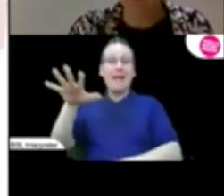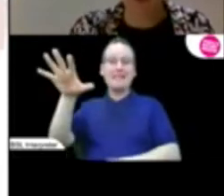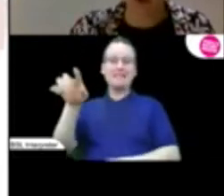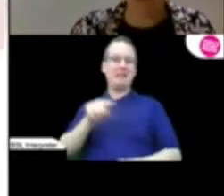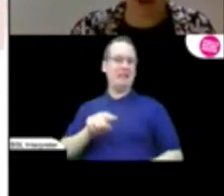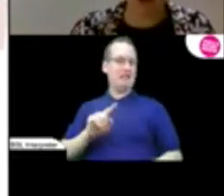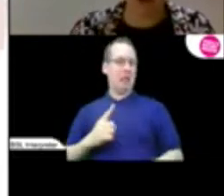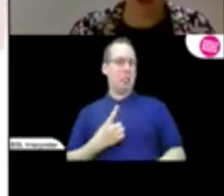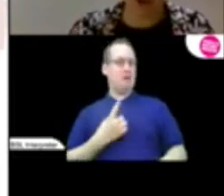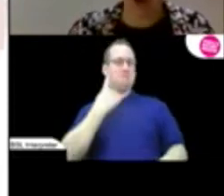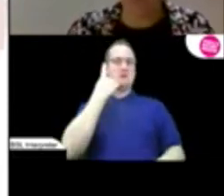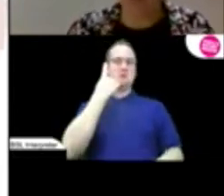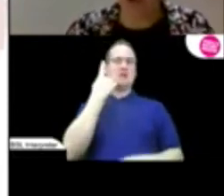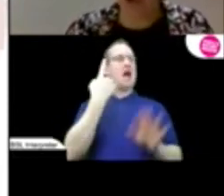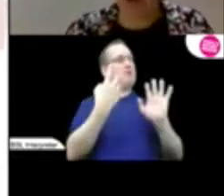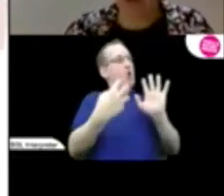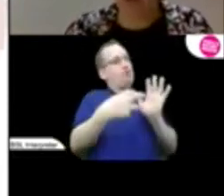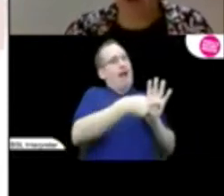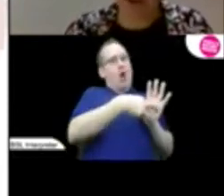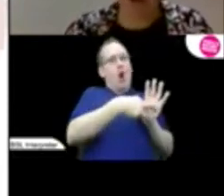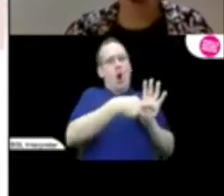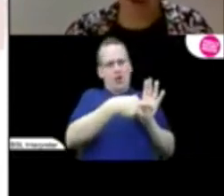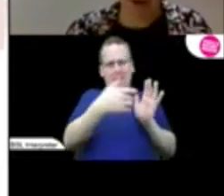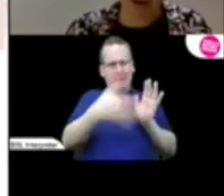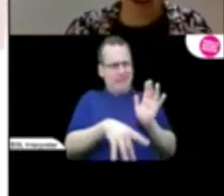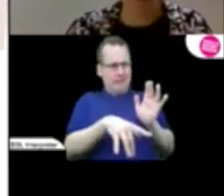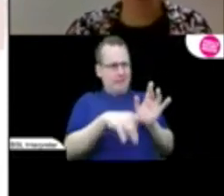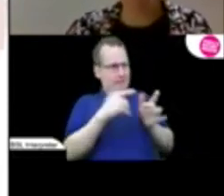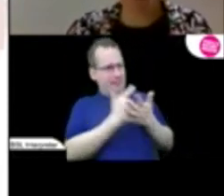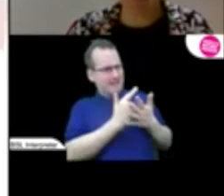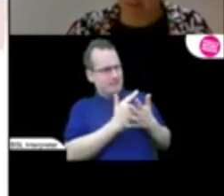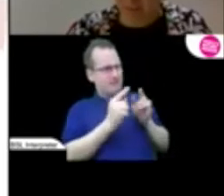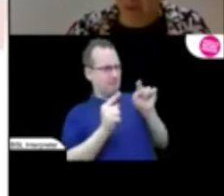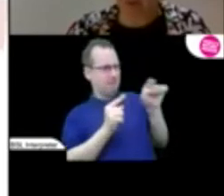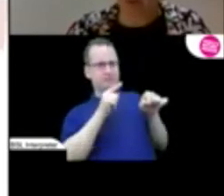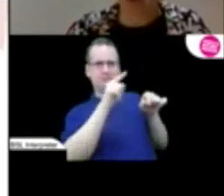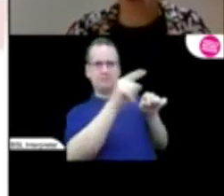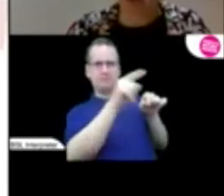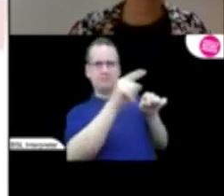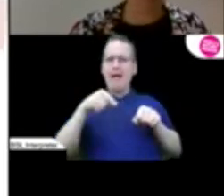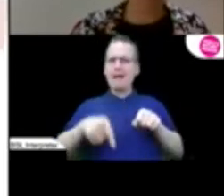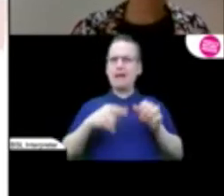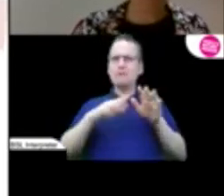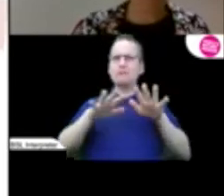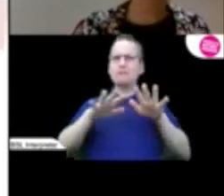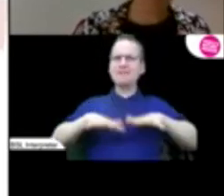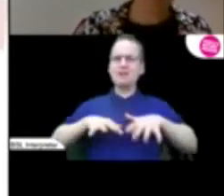first instance on record of such an accusation having been made in this country."